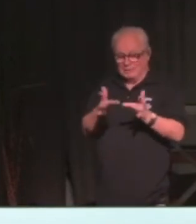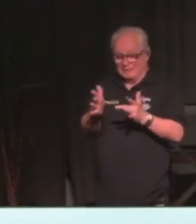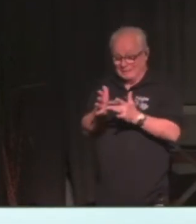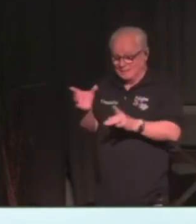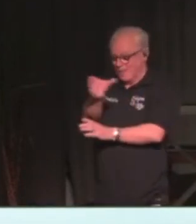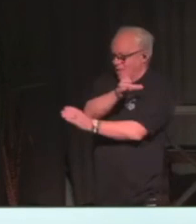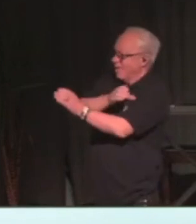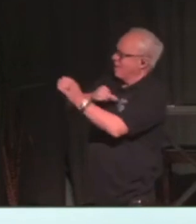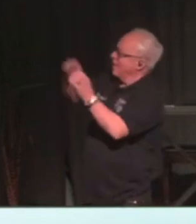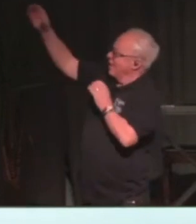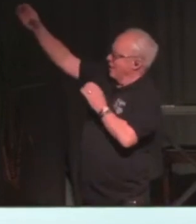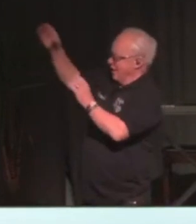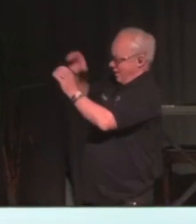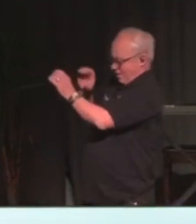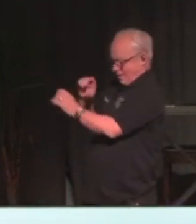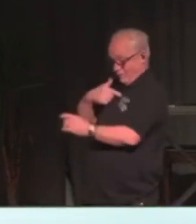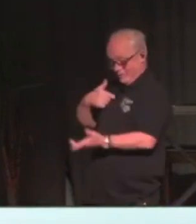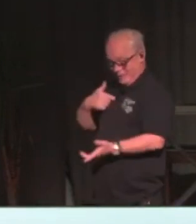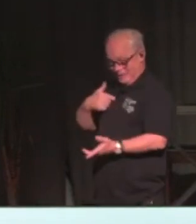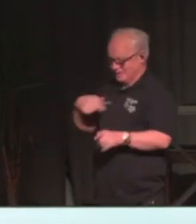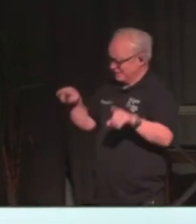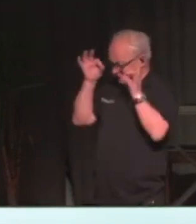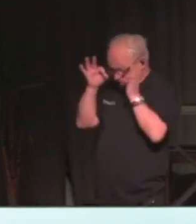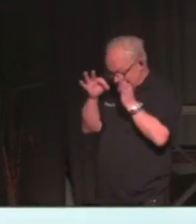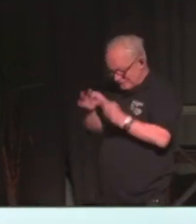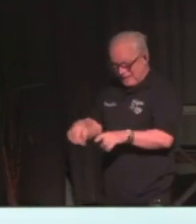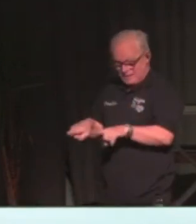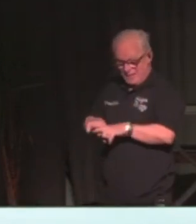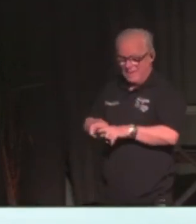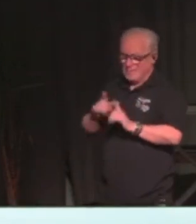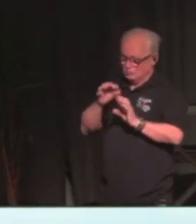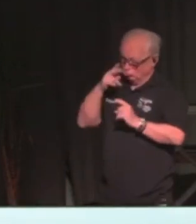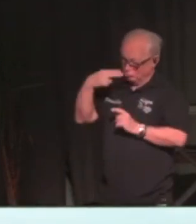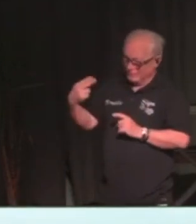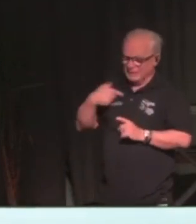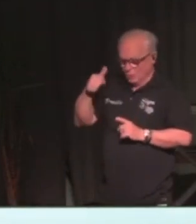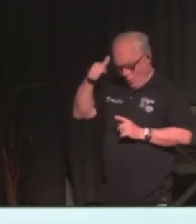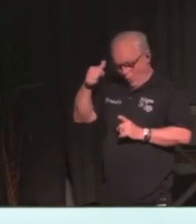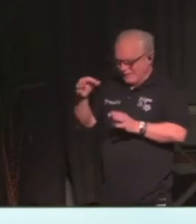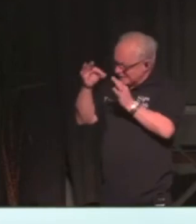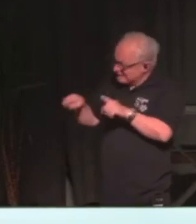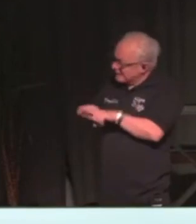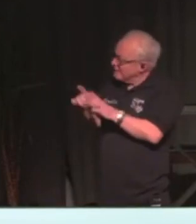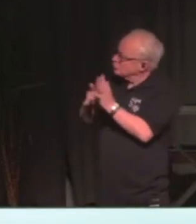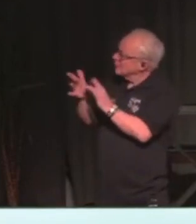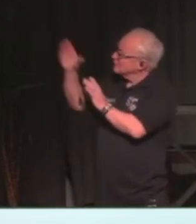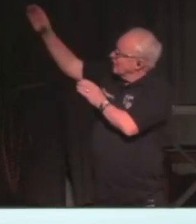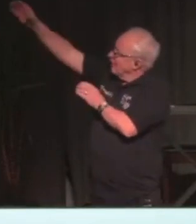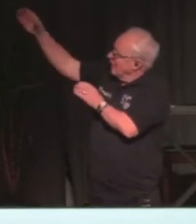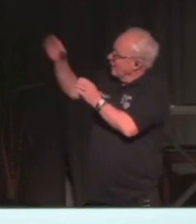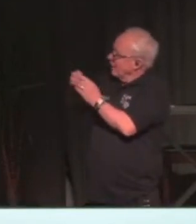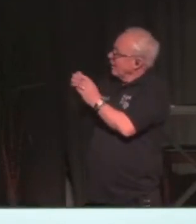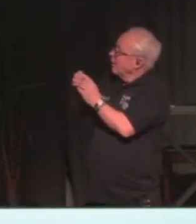and on mine, and that's why we must repeat this, is exactly, this is exactly what Jesus did on your behalf and mine. God was